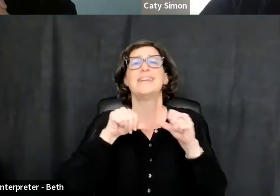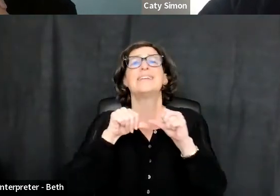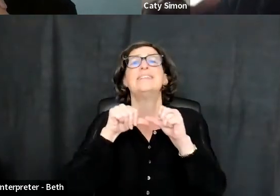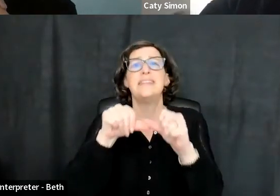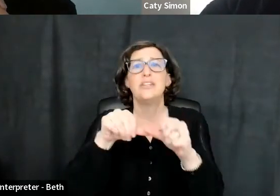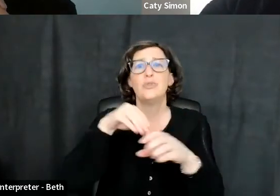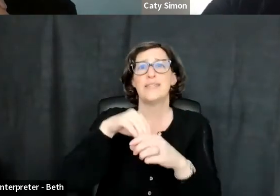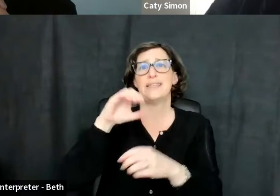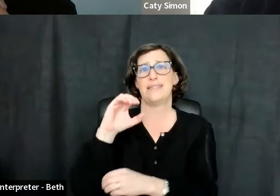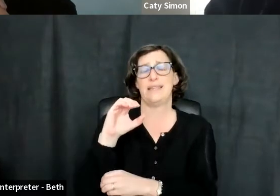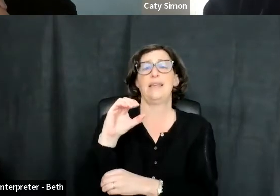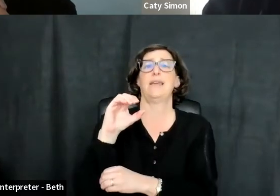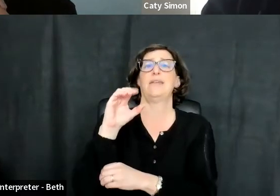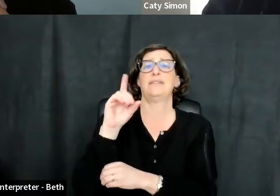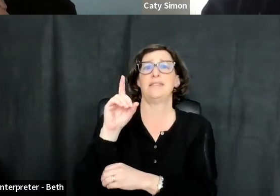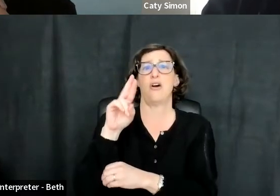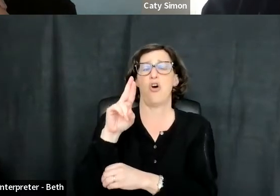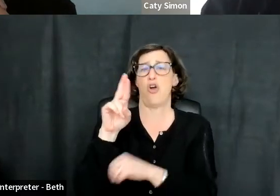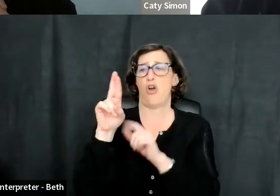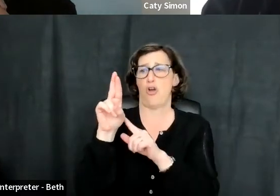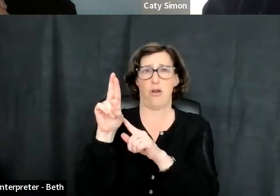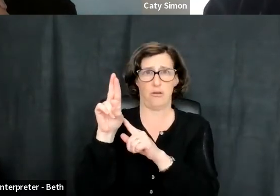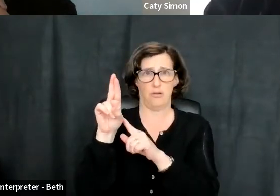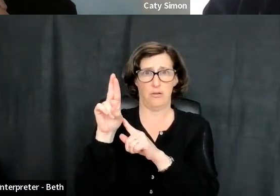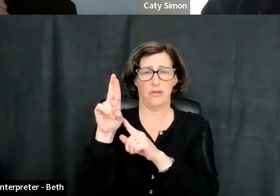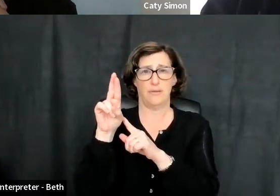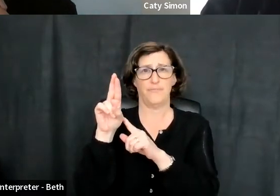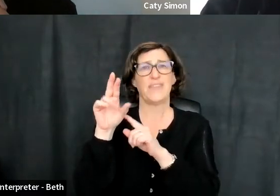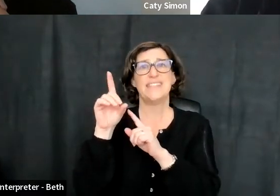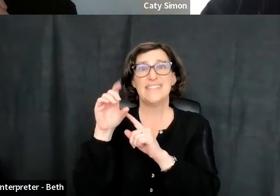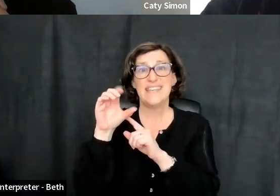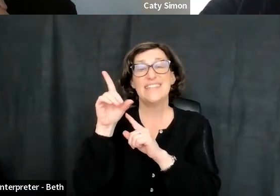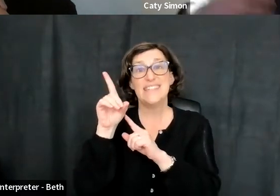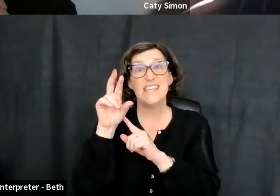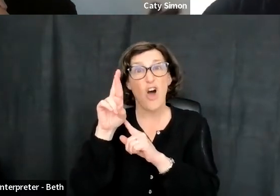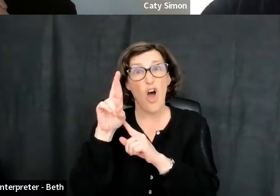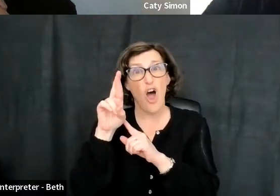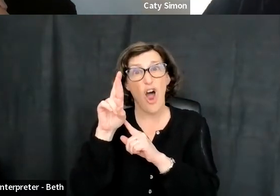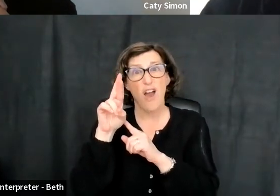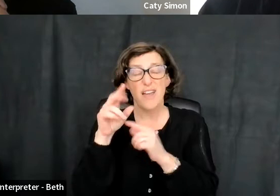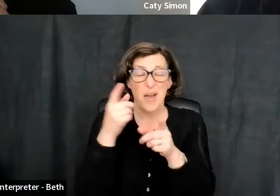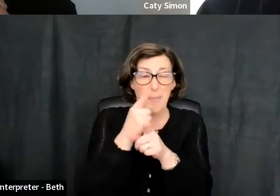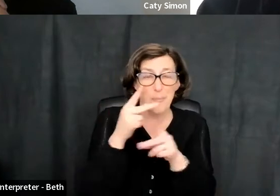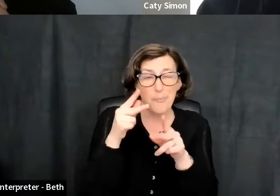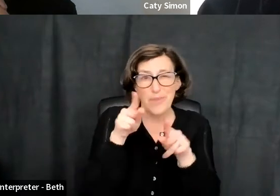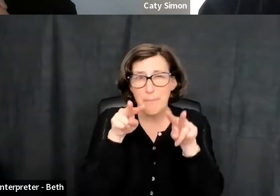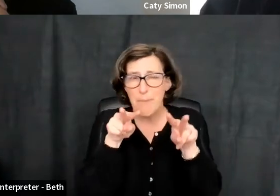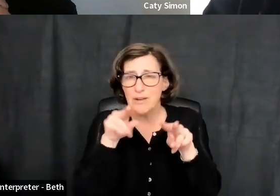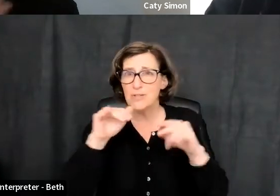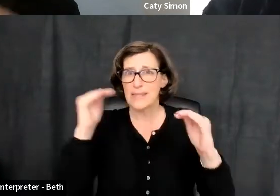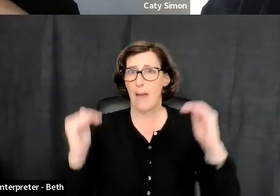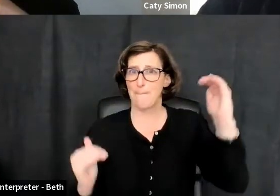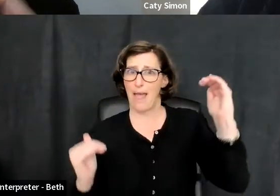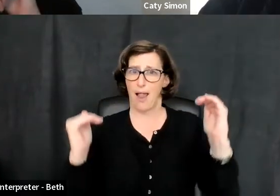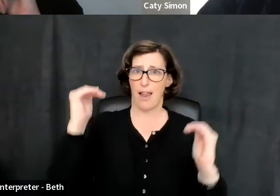whereas CDR consciously mediates that power imbalance through co-leadership and continuing dialogue shared between the two camps.